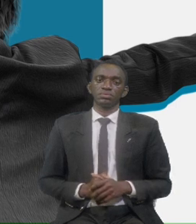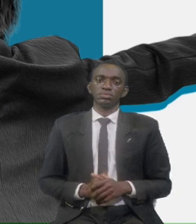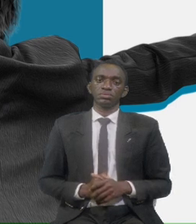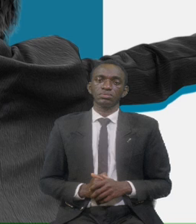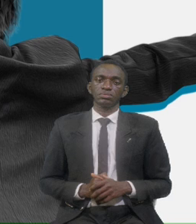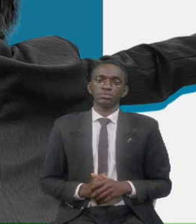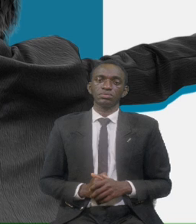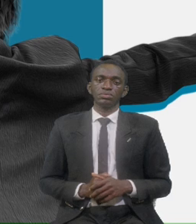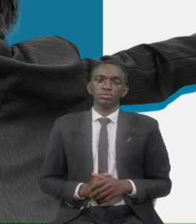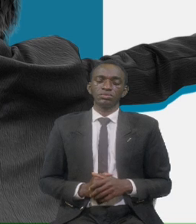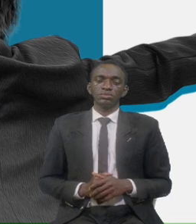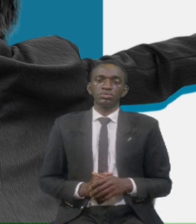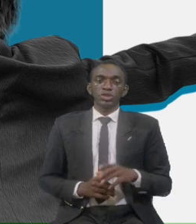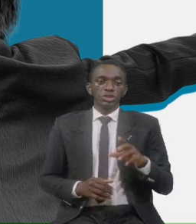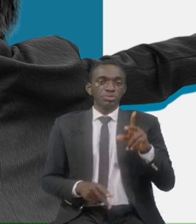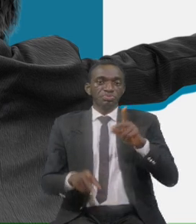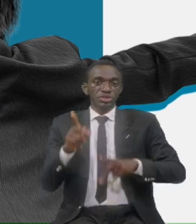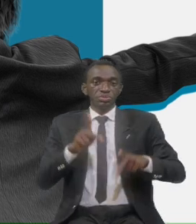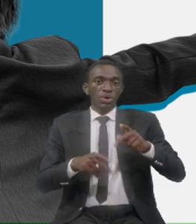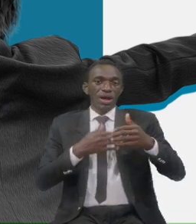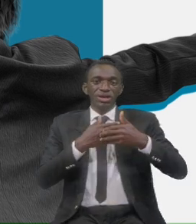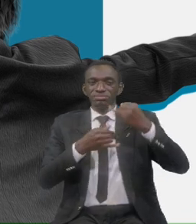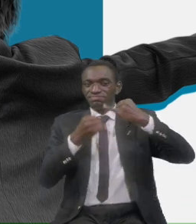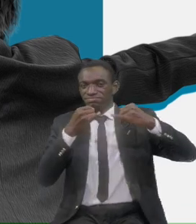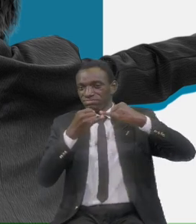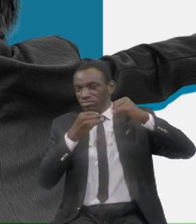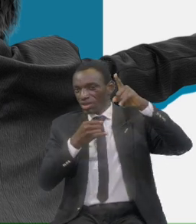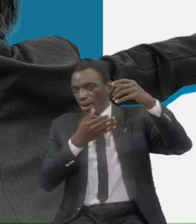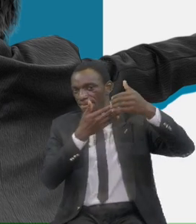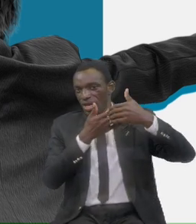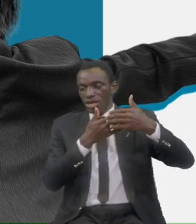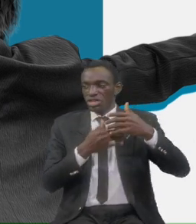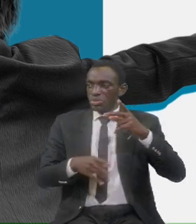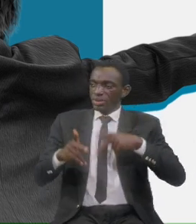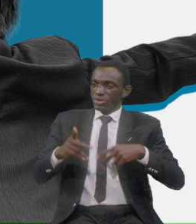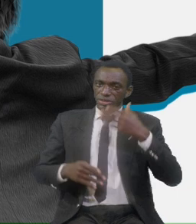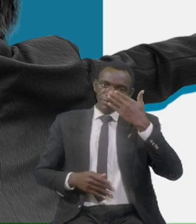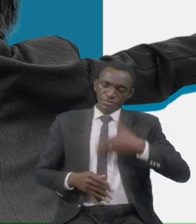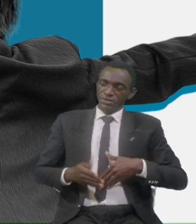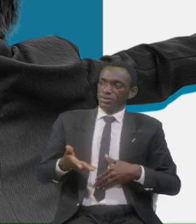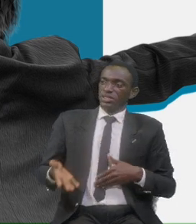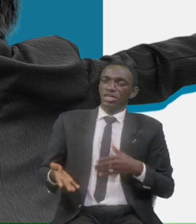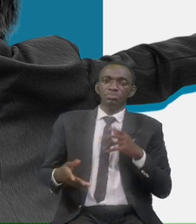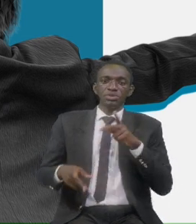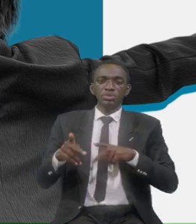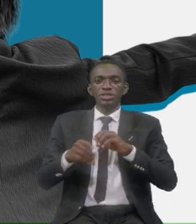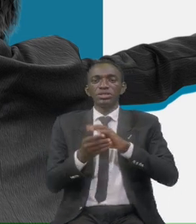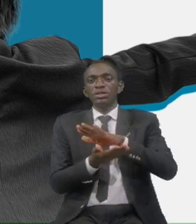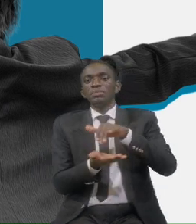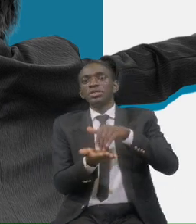Those of you who are at the back, those in front, those in the middle, you will want to know